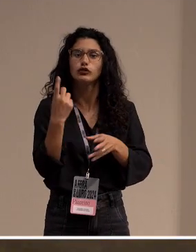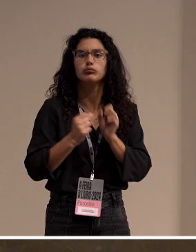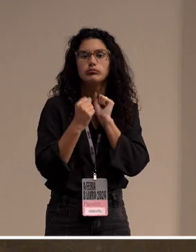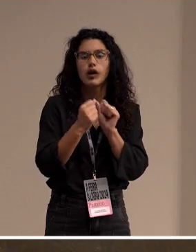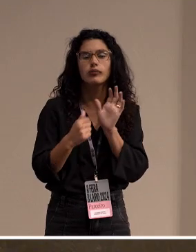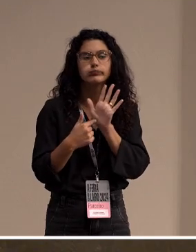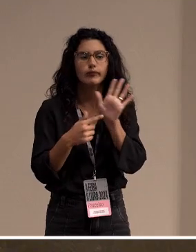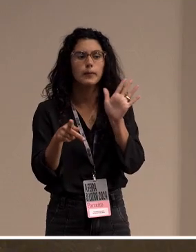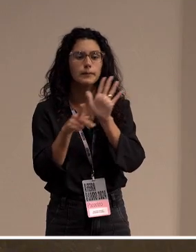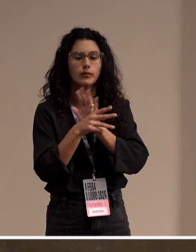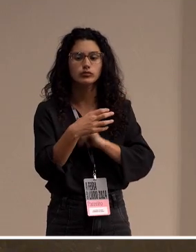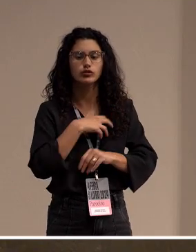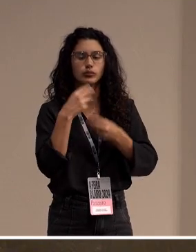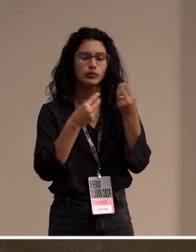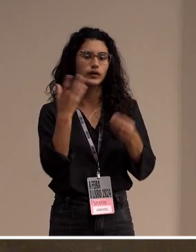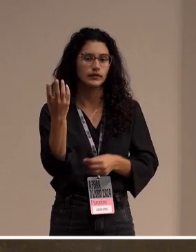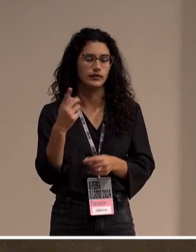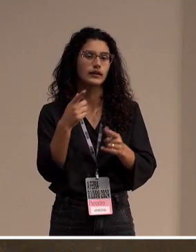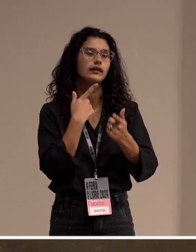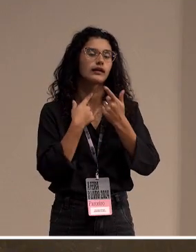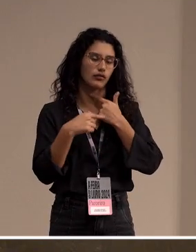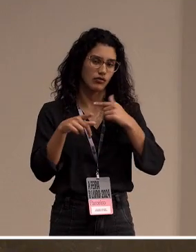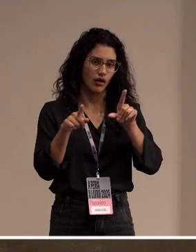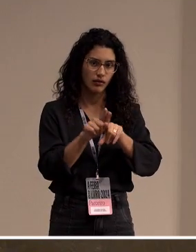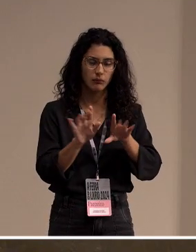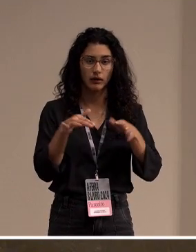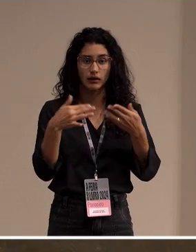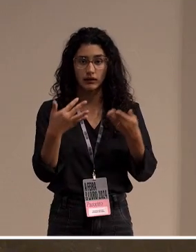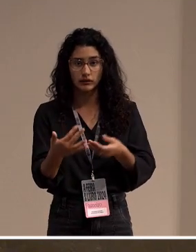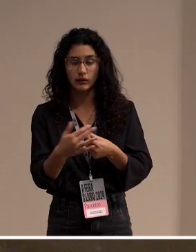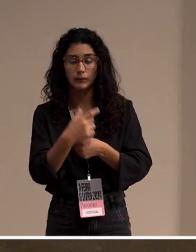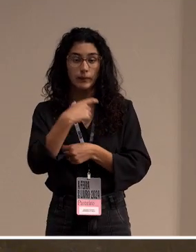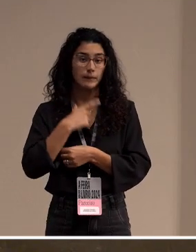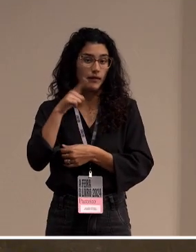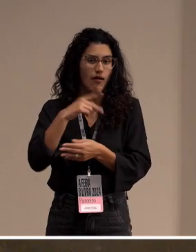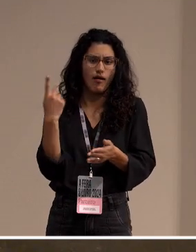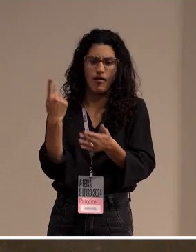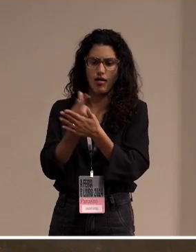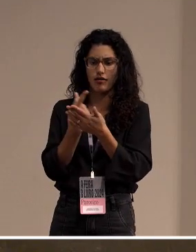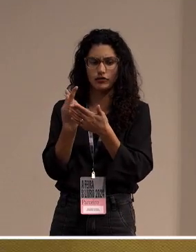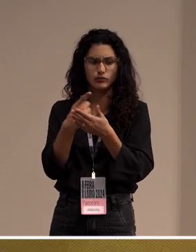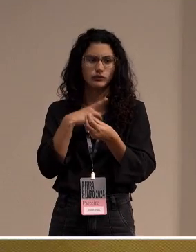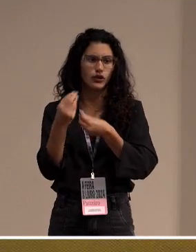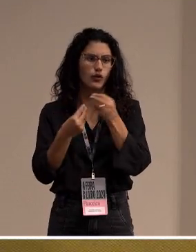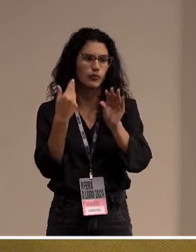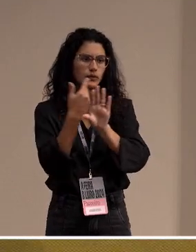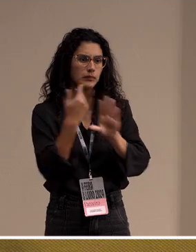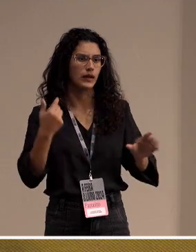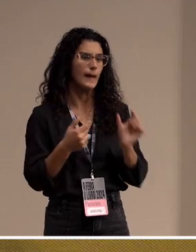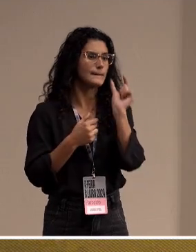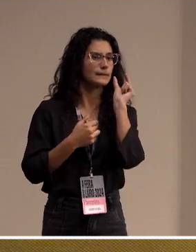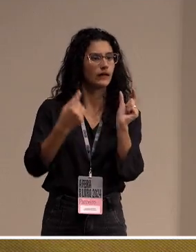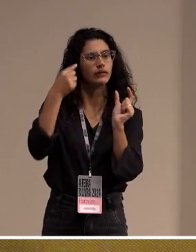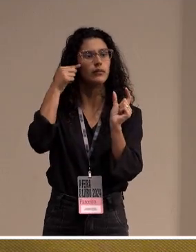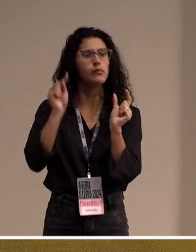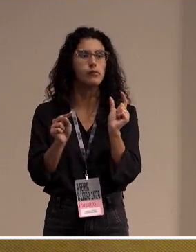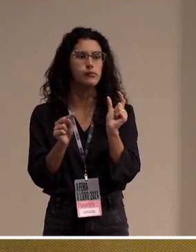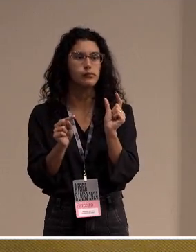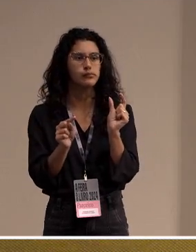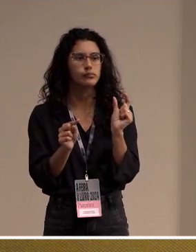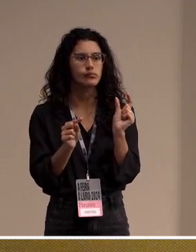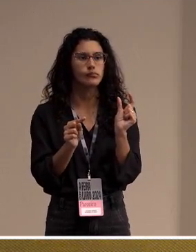see fit, right? And so for me, it's impossible to separate that idea, that horrible,